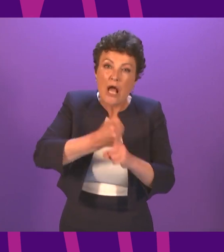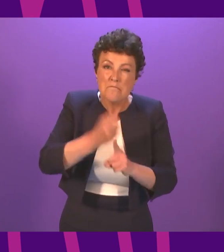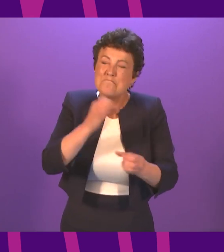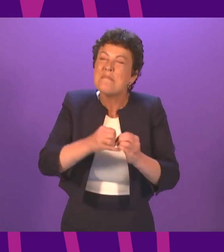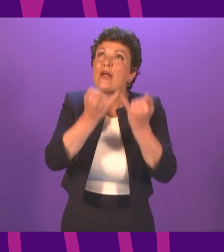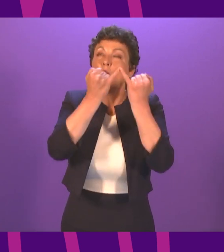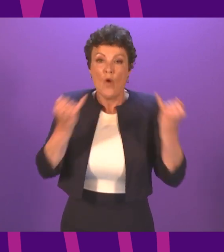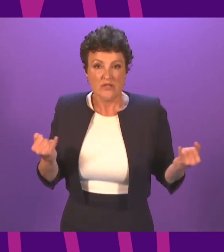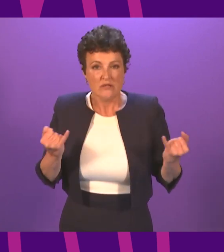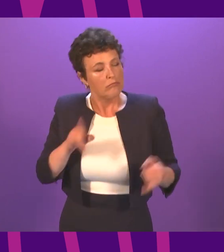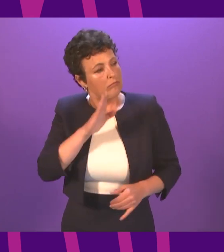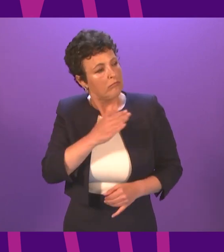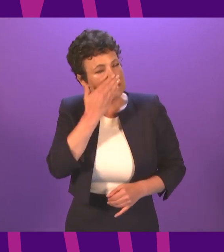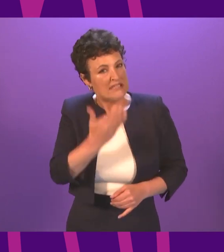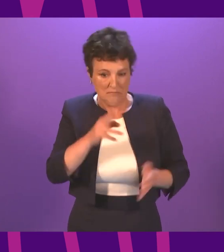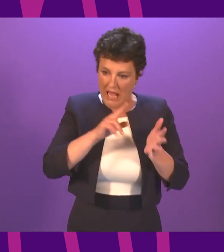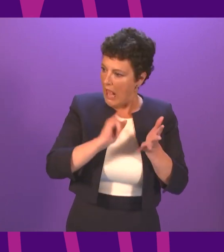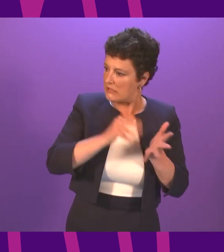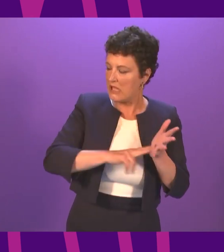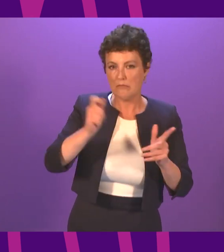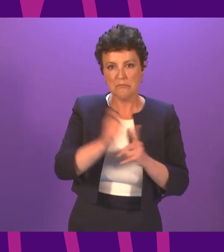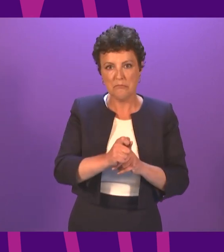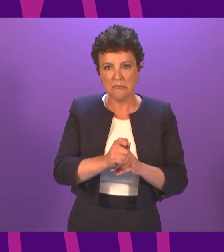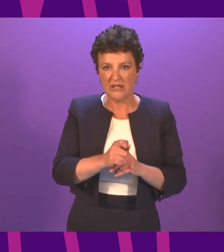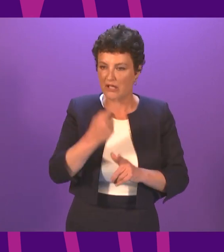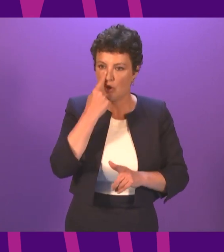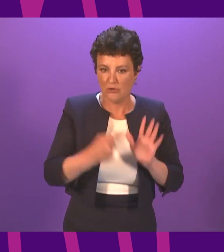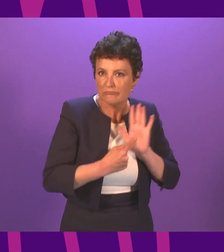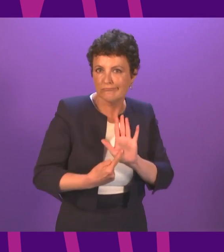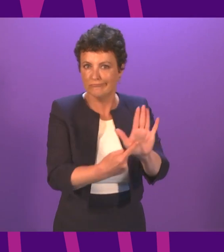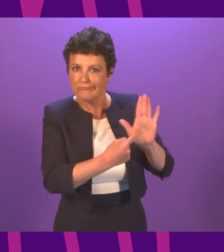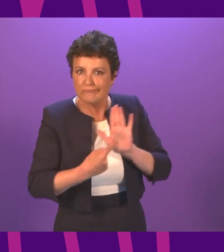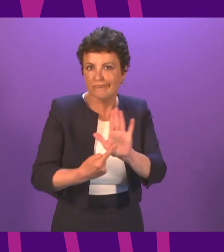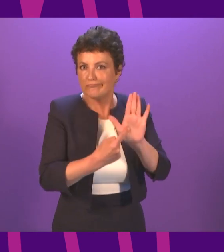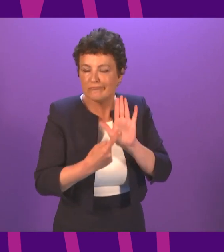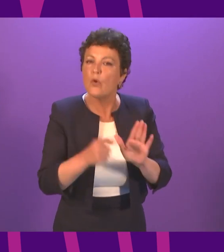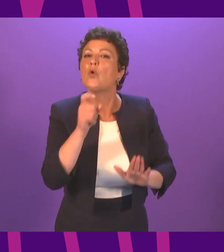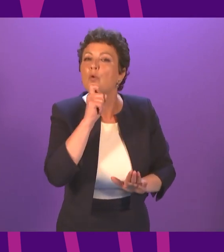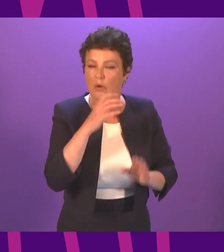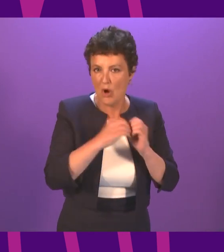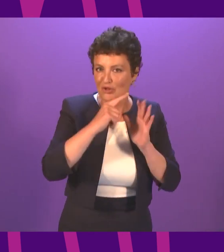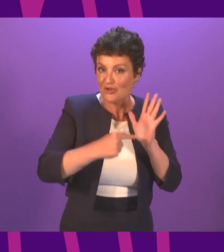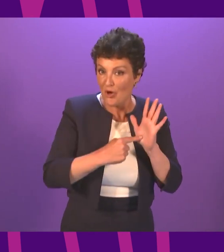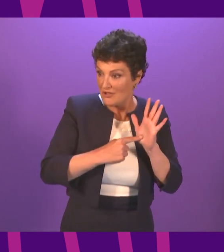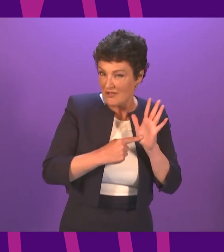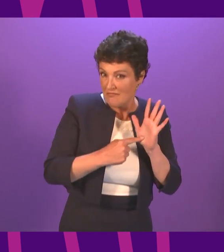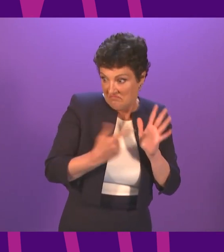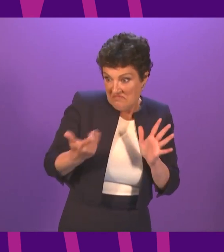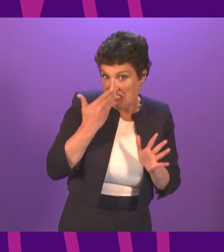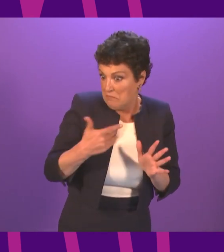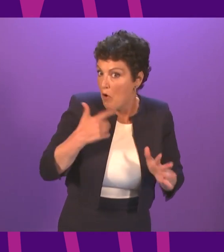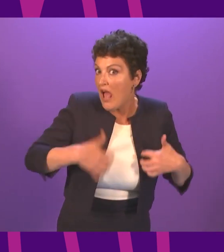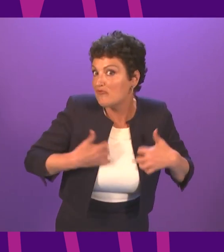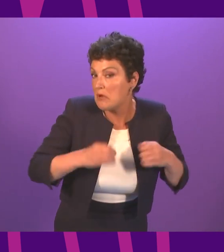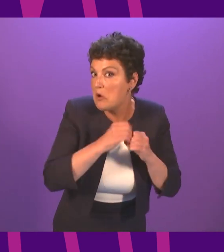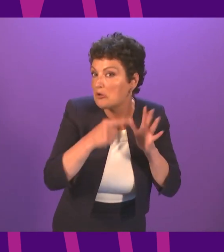The SNP often featured Boris Johnson more than Nicola Sturgeon in their materials. And the Conservatives were more interested